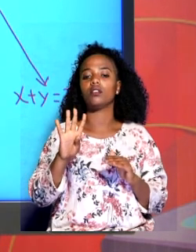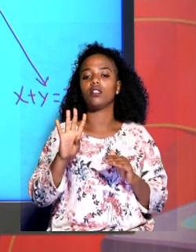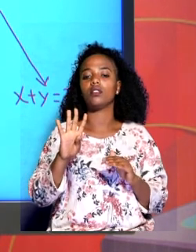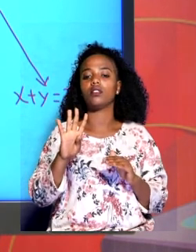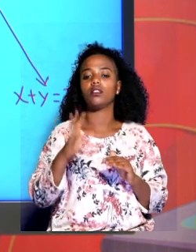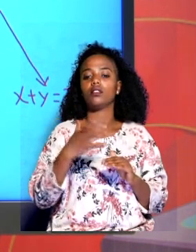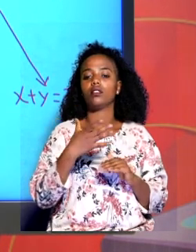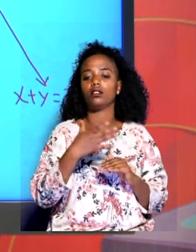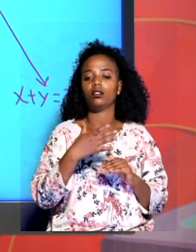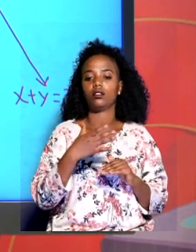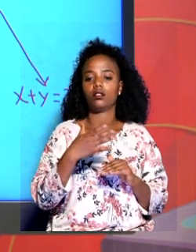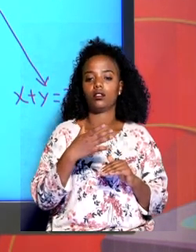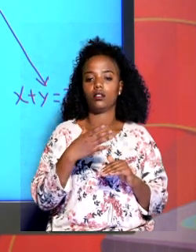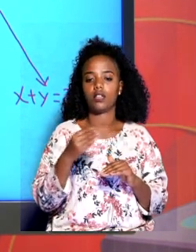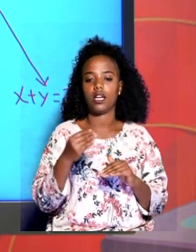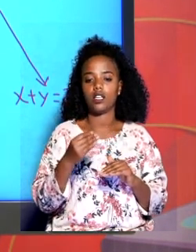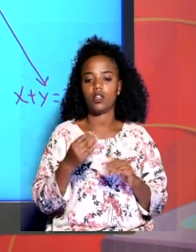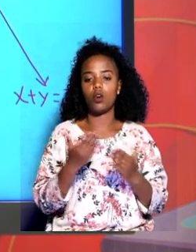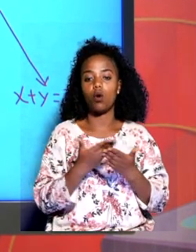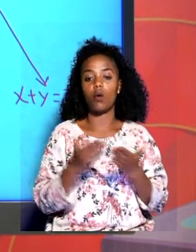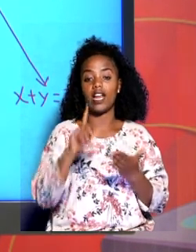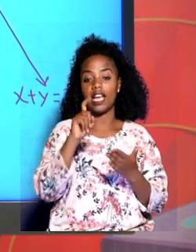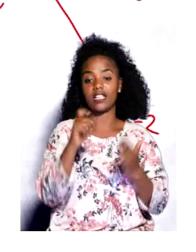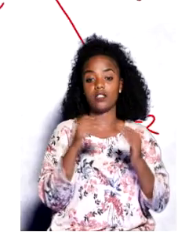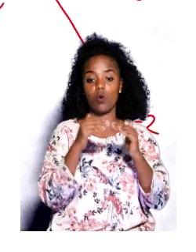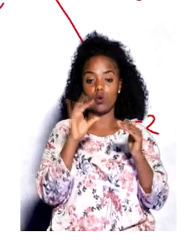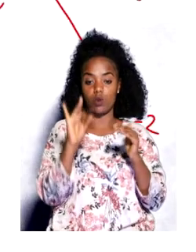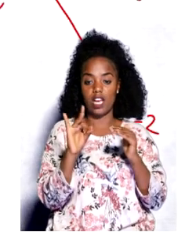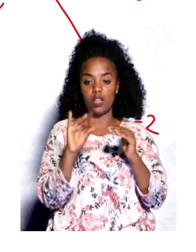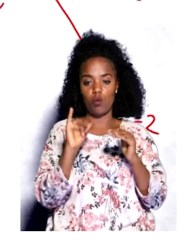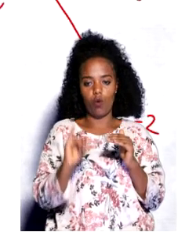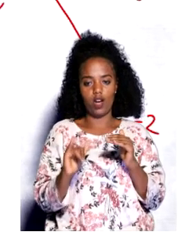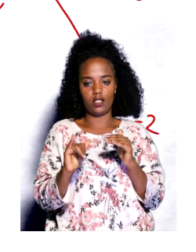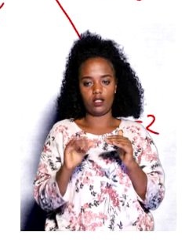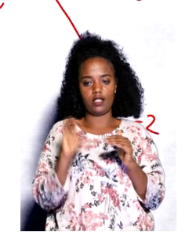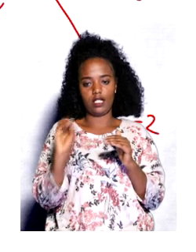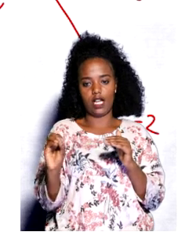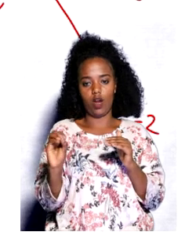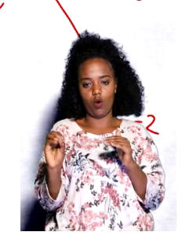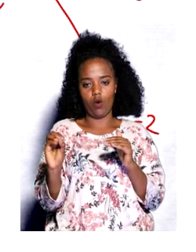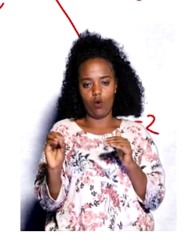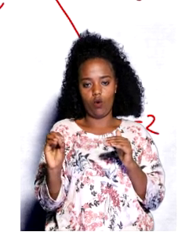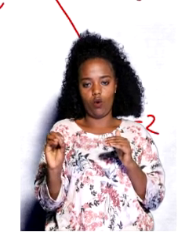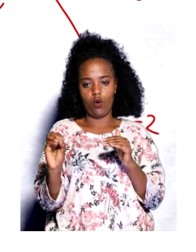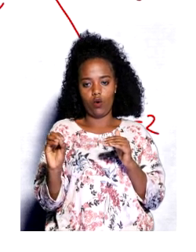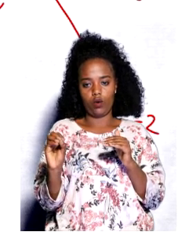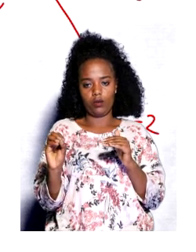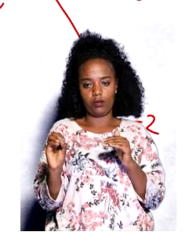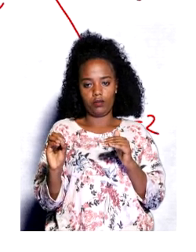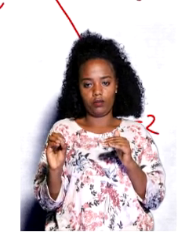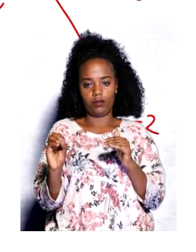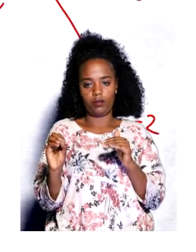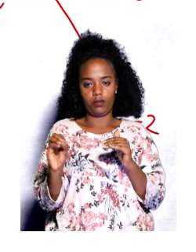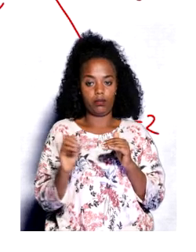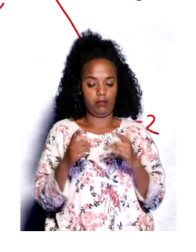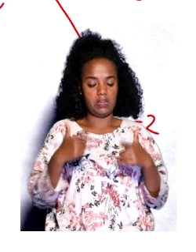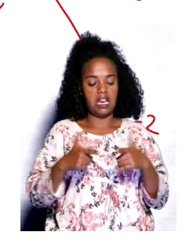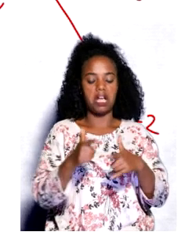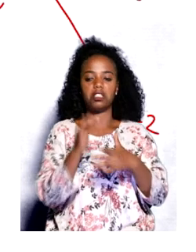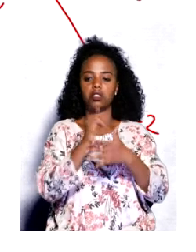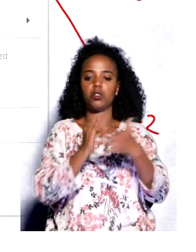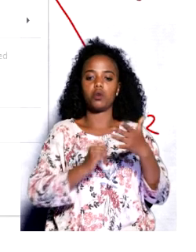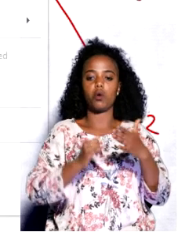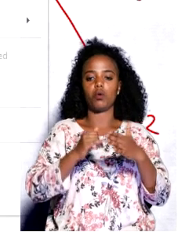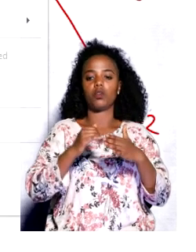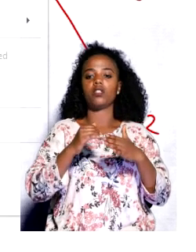And when x is 8, y is 0. So we have this point. And let's draw the graph of